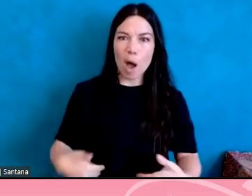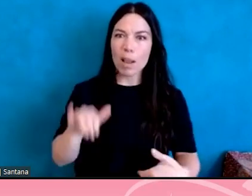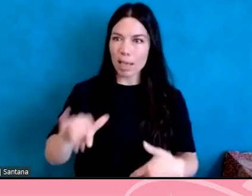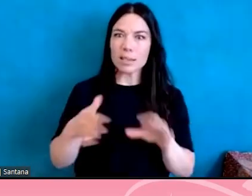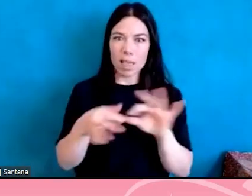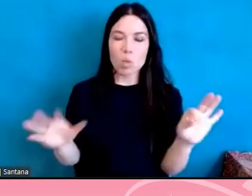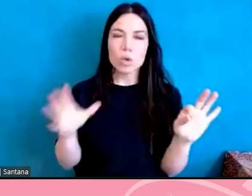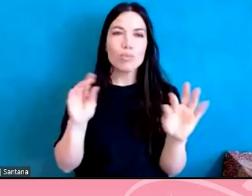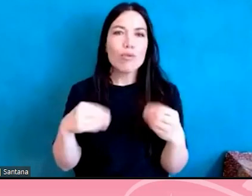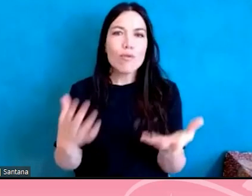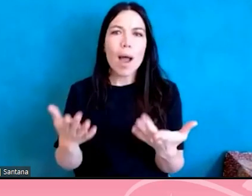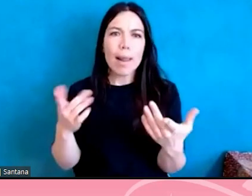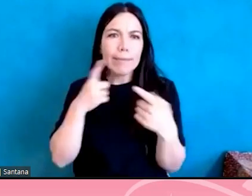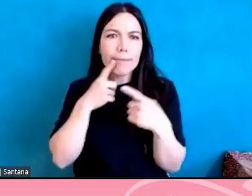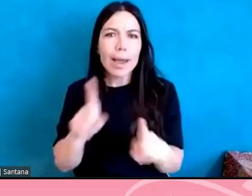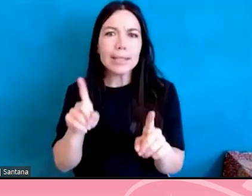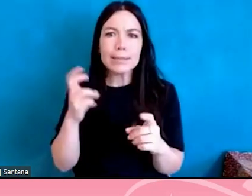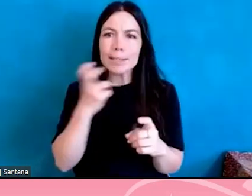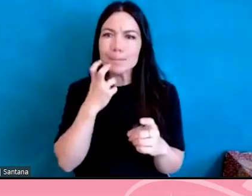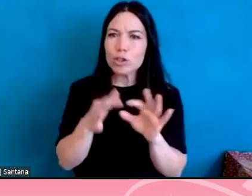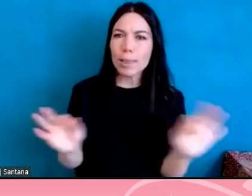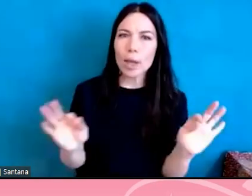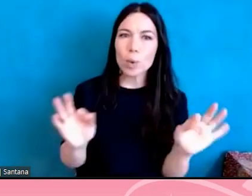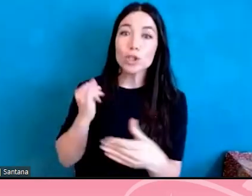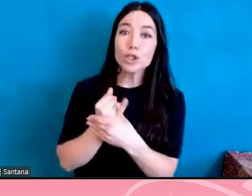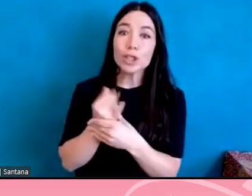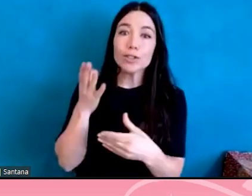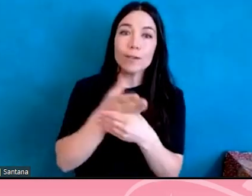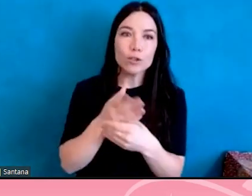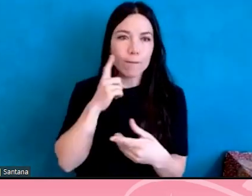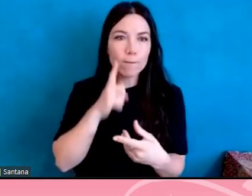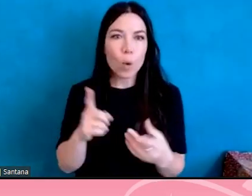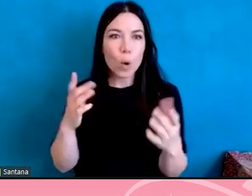effective speech-language interventions to consumers.